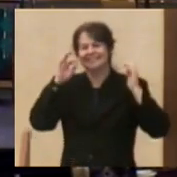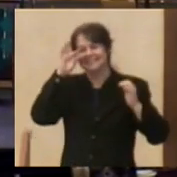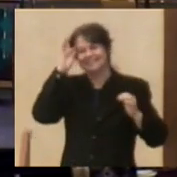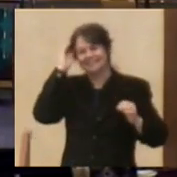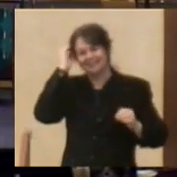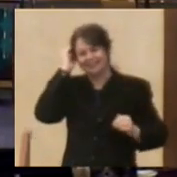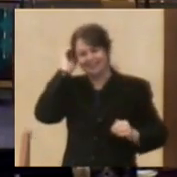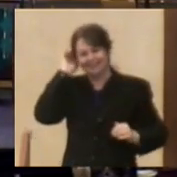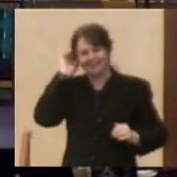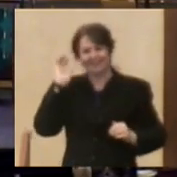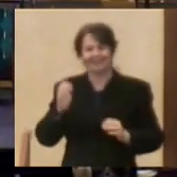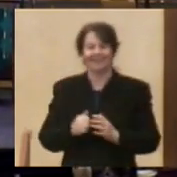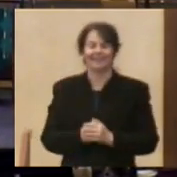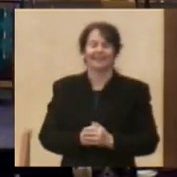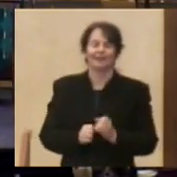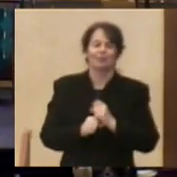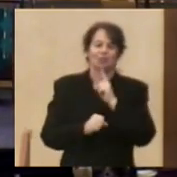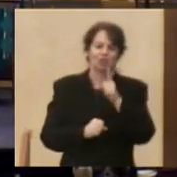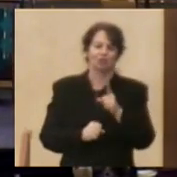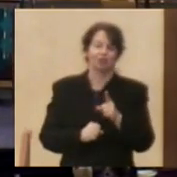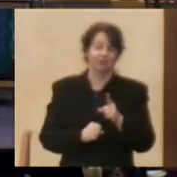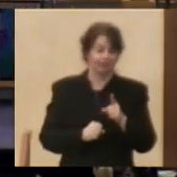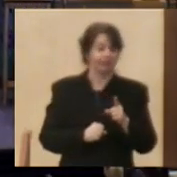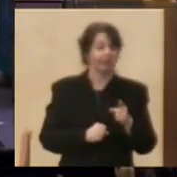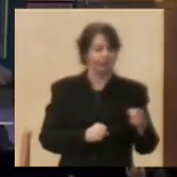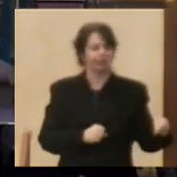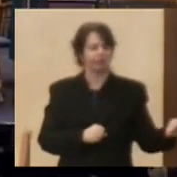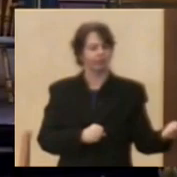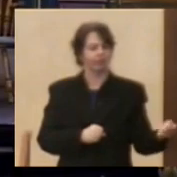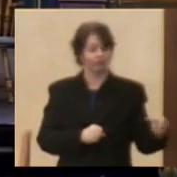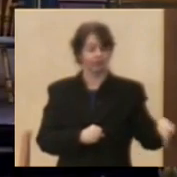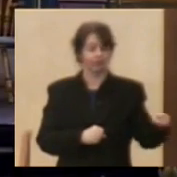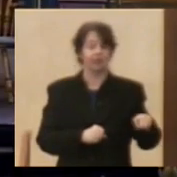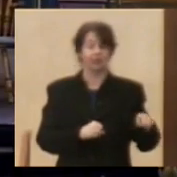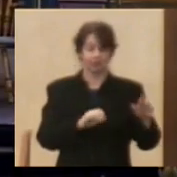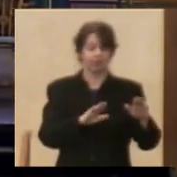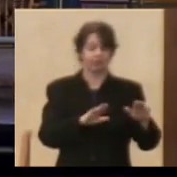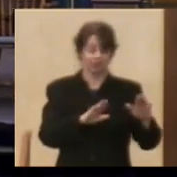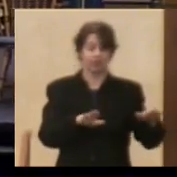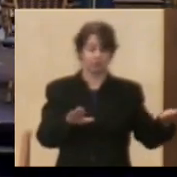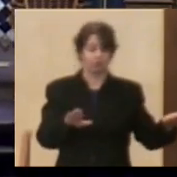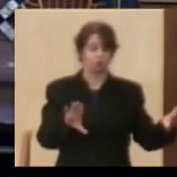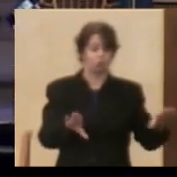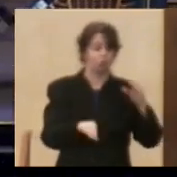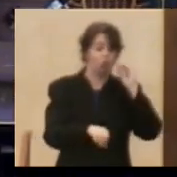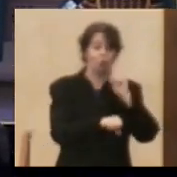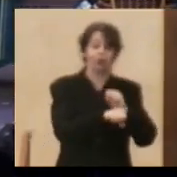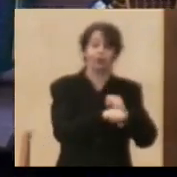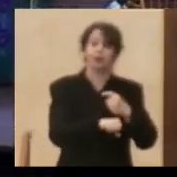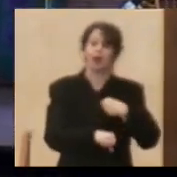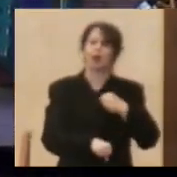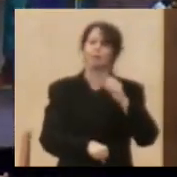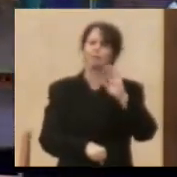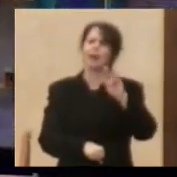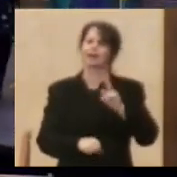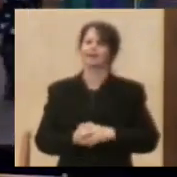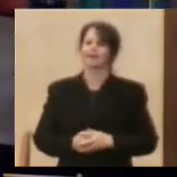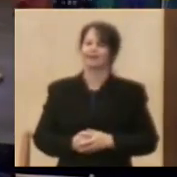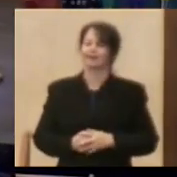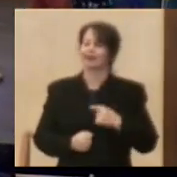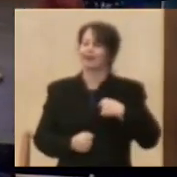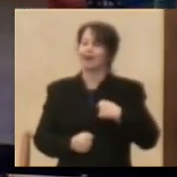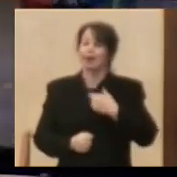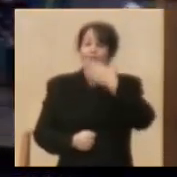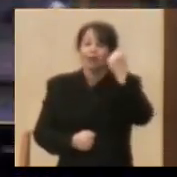But yeah, make sure the kids do all the stuff that I asked them to do. Let them play outside a little bit, and yeah, I'll be back. Oh, I forgot to